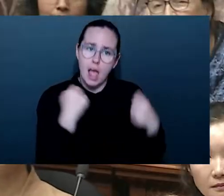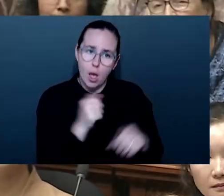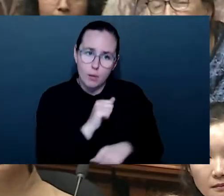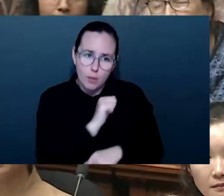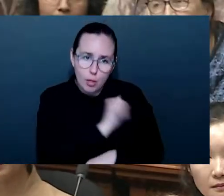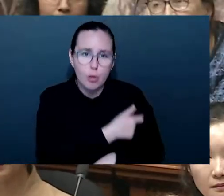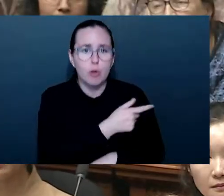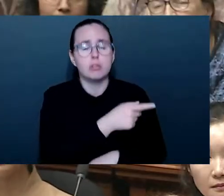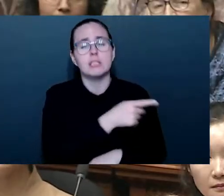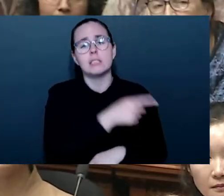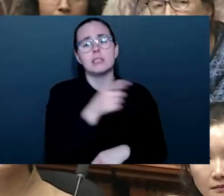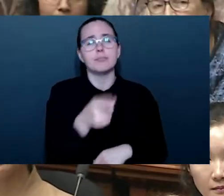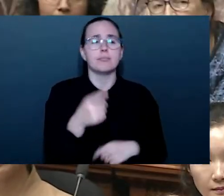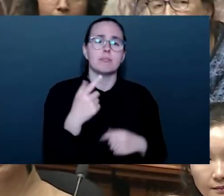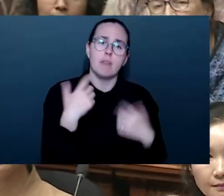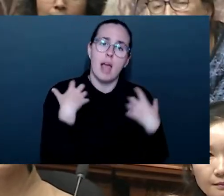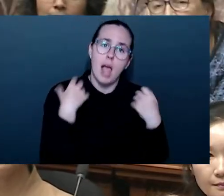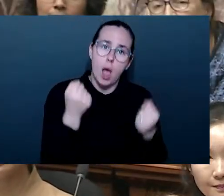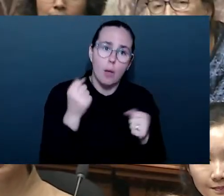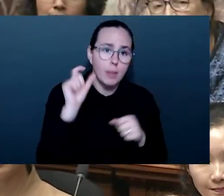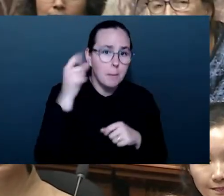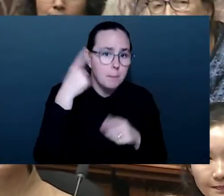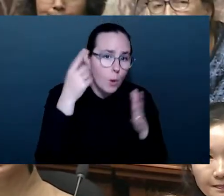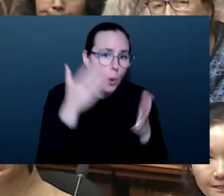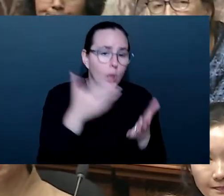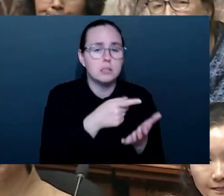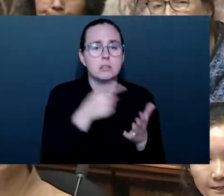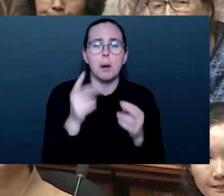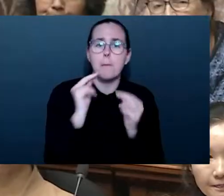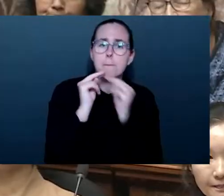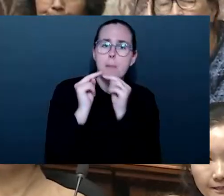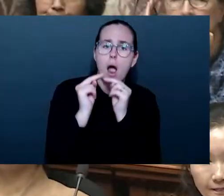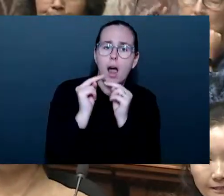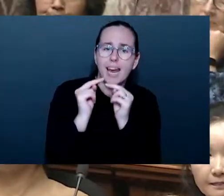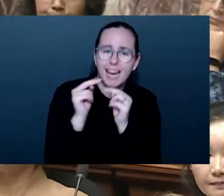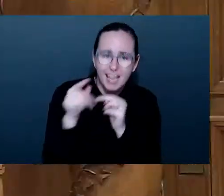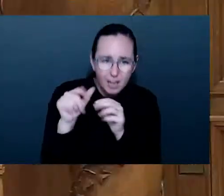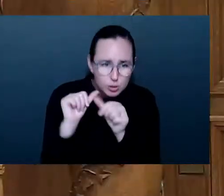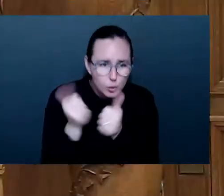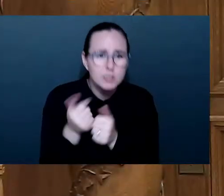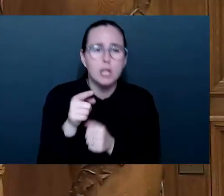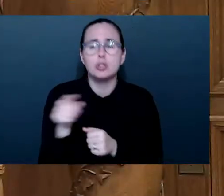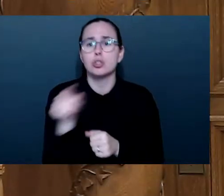move forward to make sure our healthcare system is the safest it possibly can be.